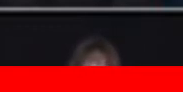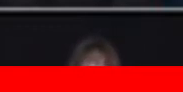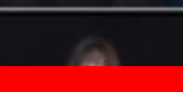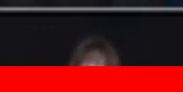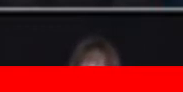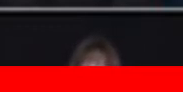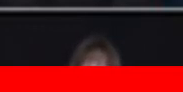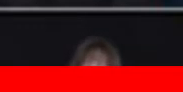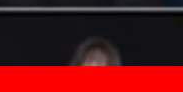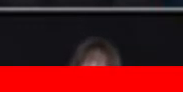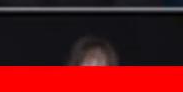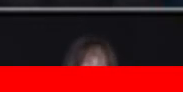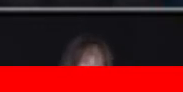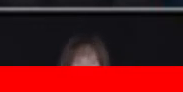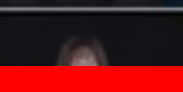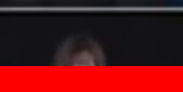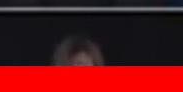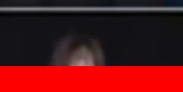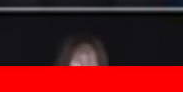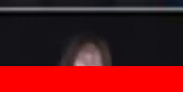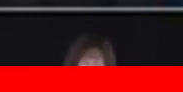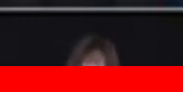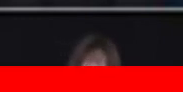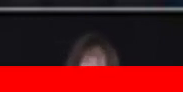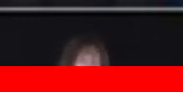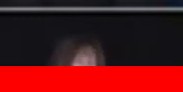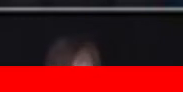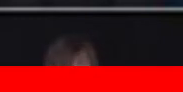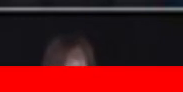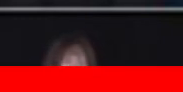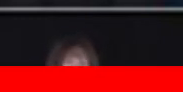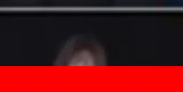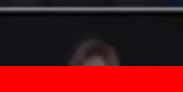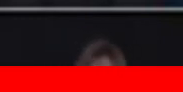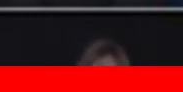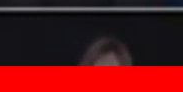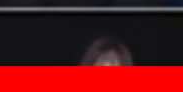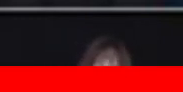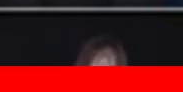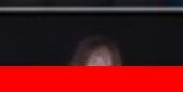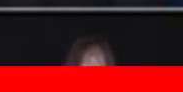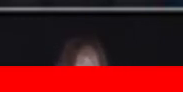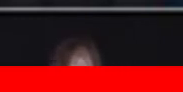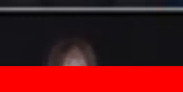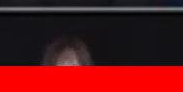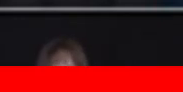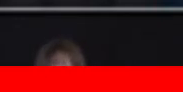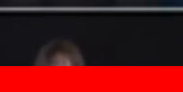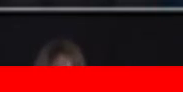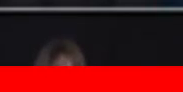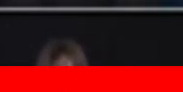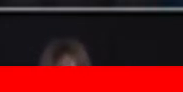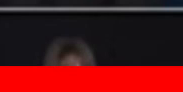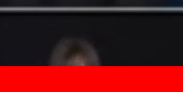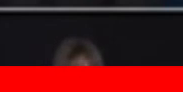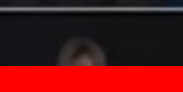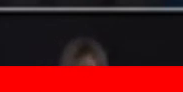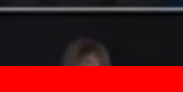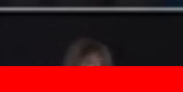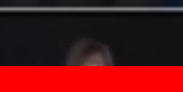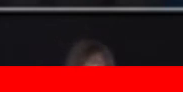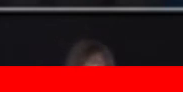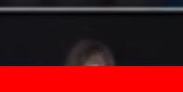they can do their part, have to be really careful, really use the virtual tools that you're so adept and excellent at using. Connect